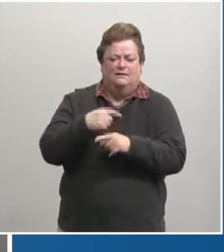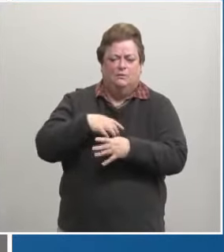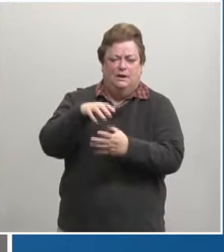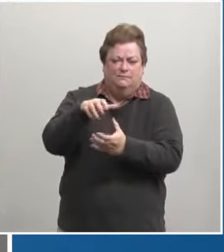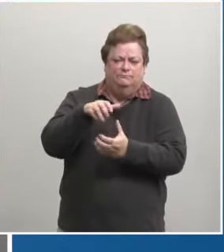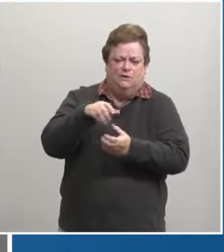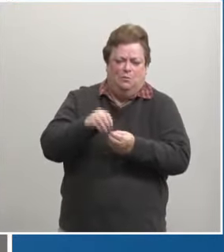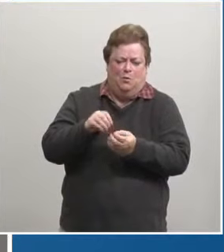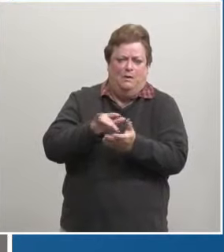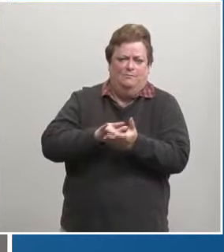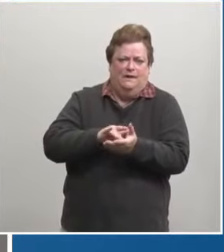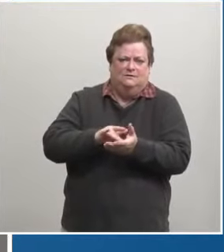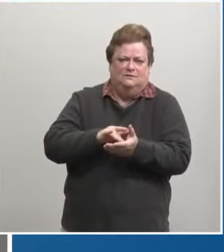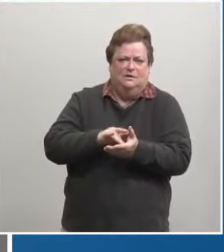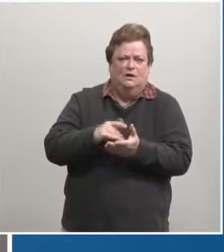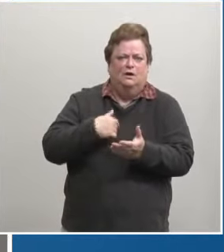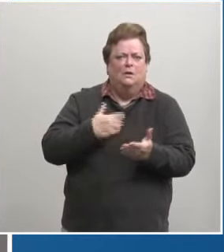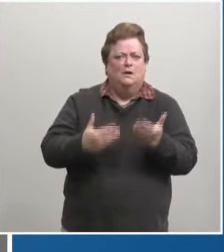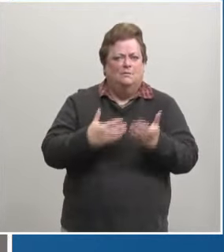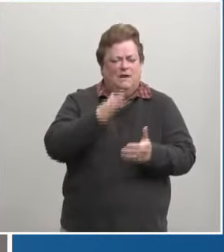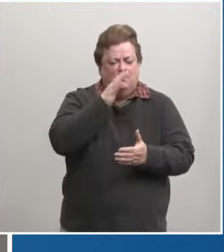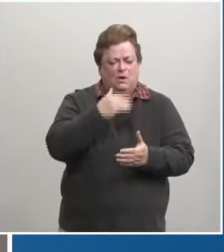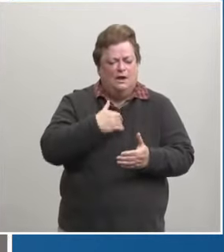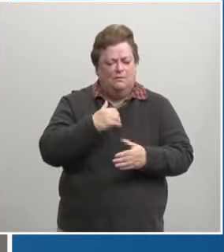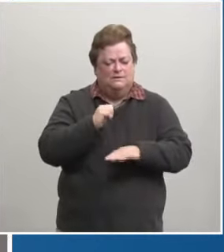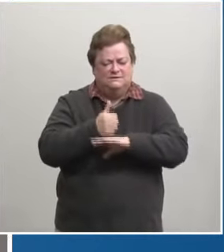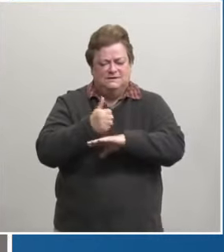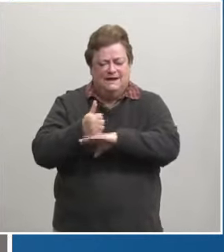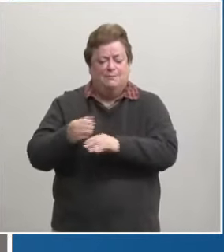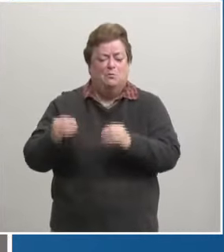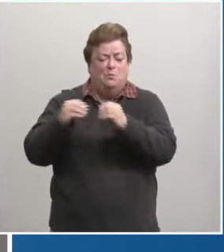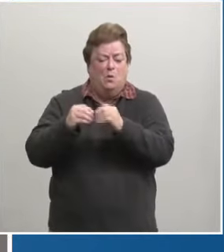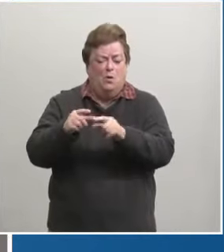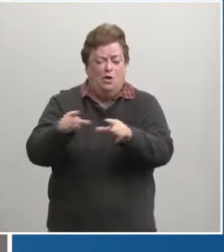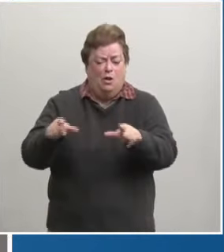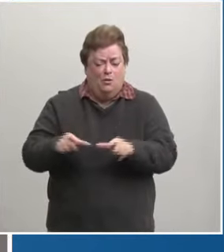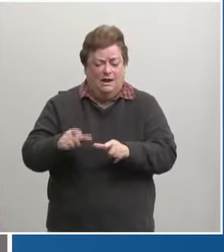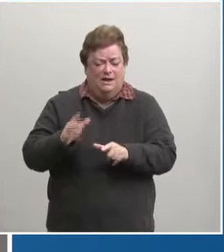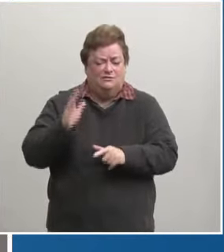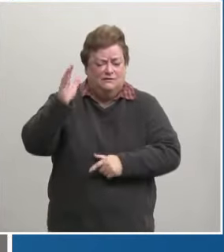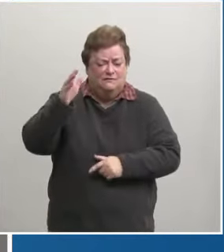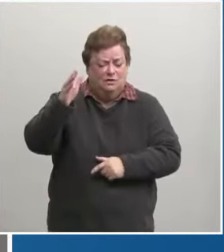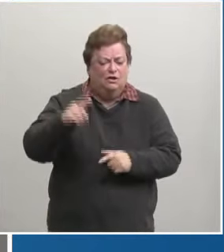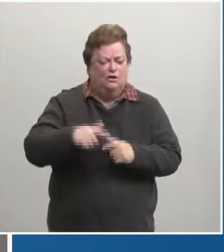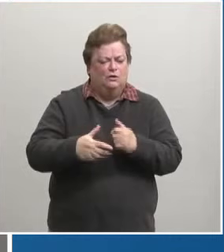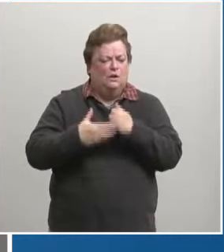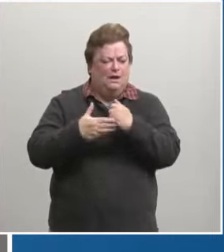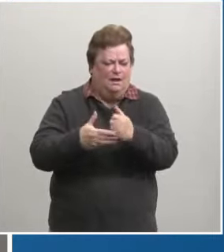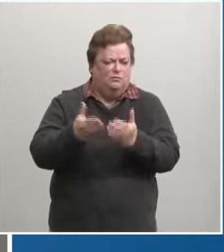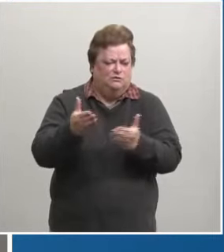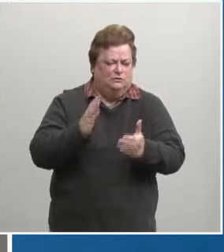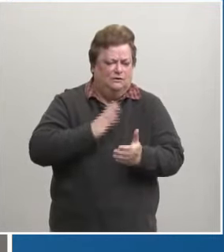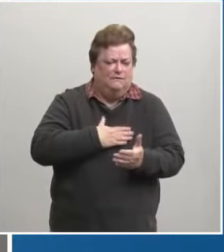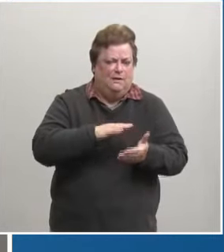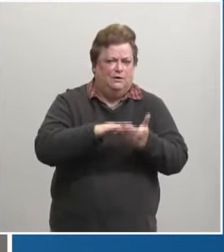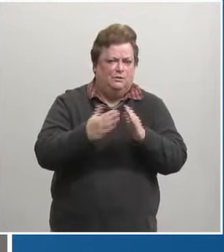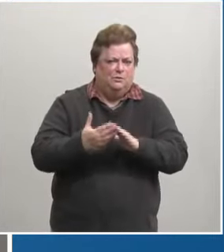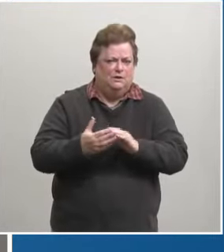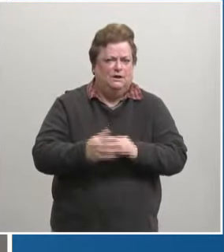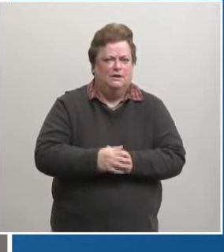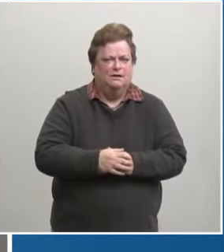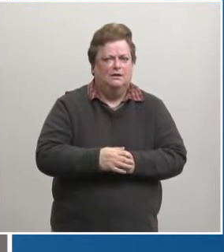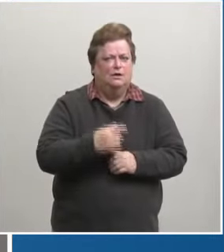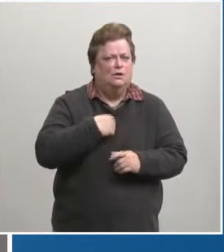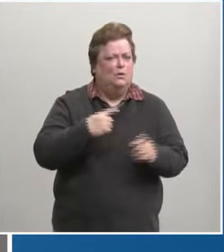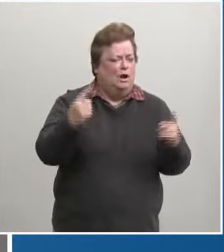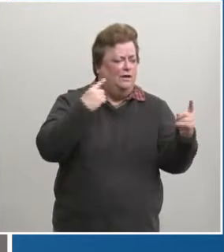available. And we may be using additional locations in the future to help serve the needs of the community. We are hearing